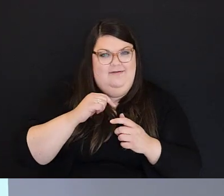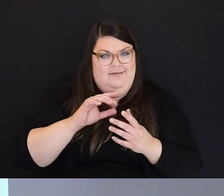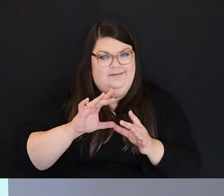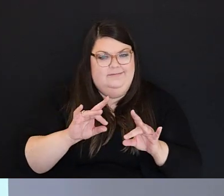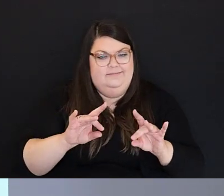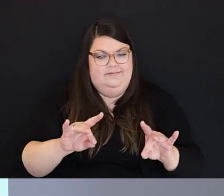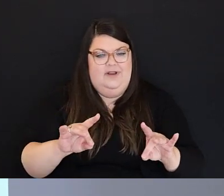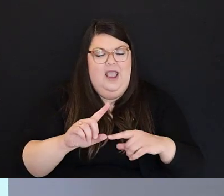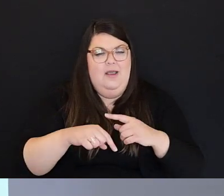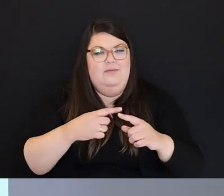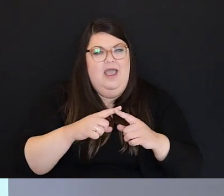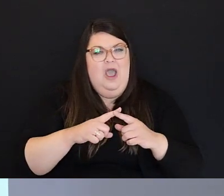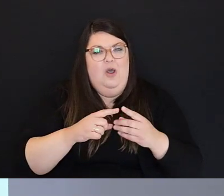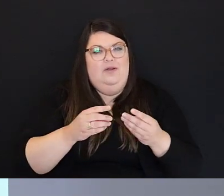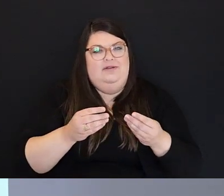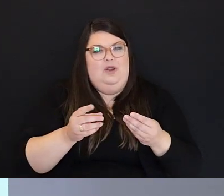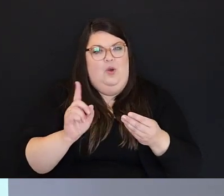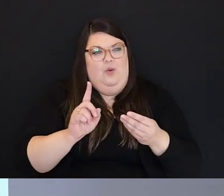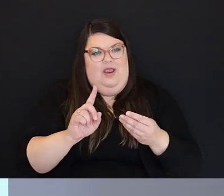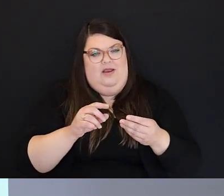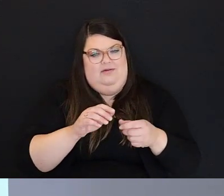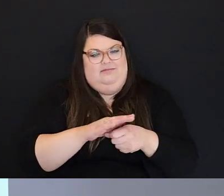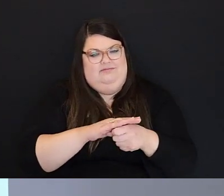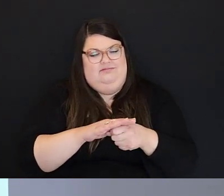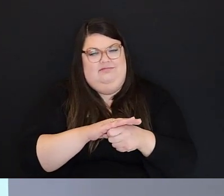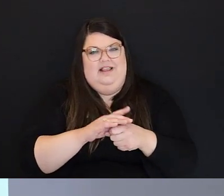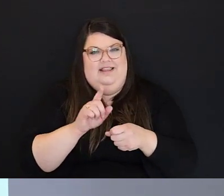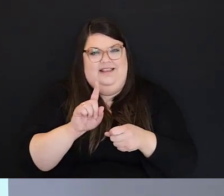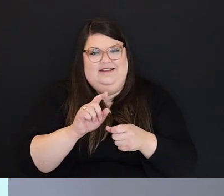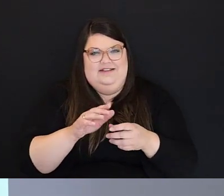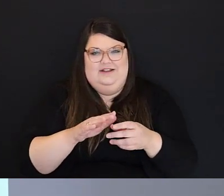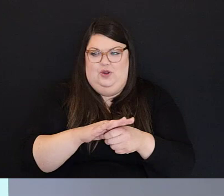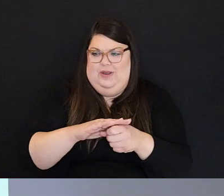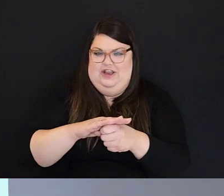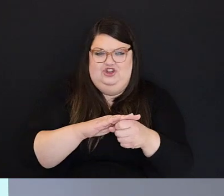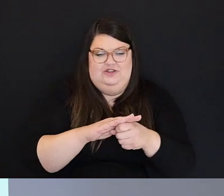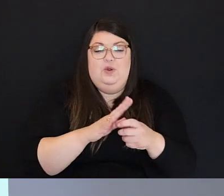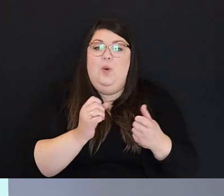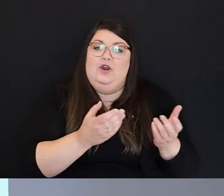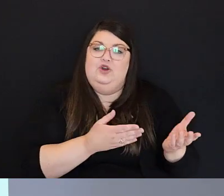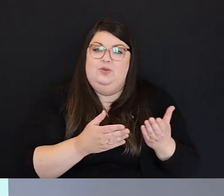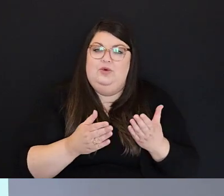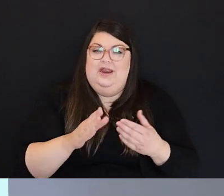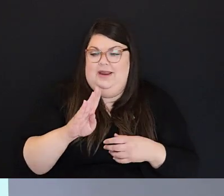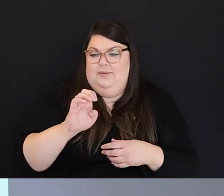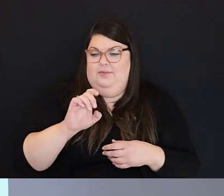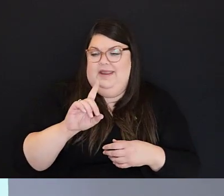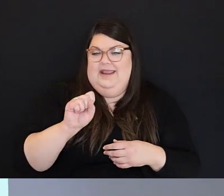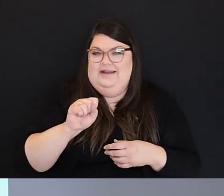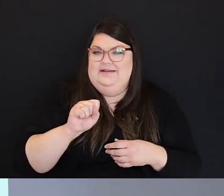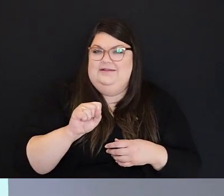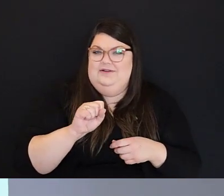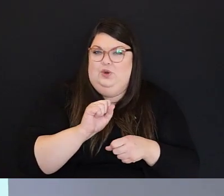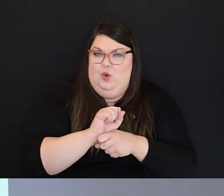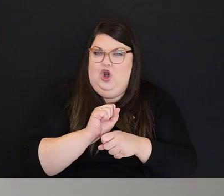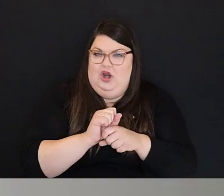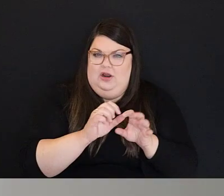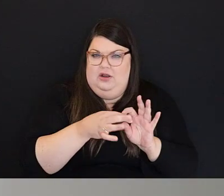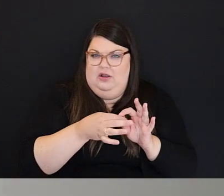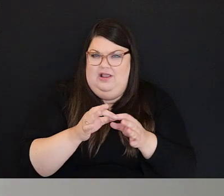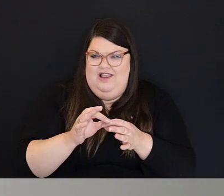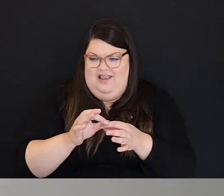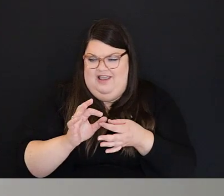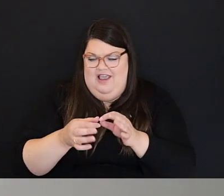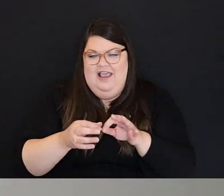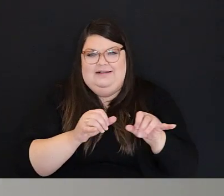these conversations. And so I wanted to bring in these beaded works which would correspond with the chains that are around the